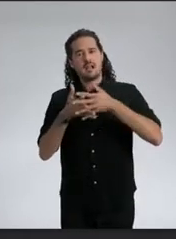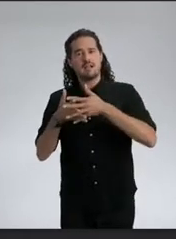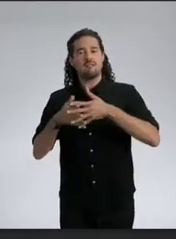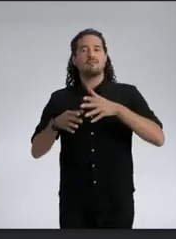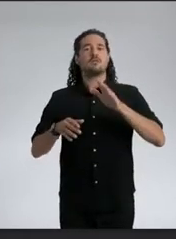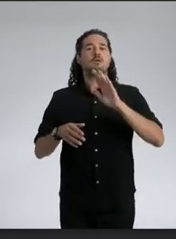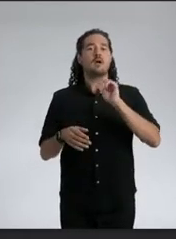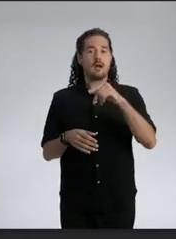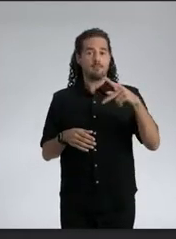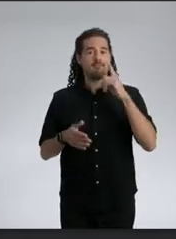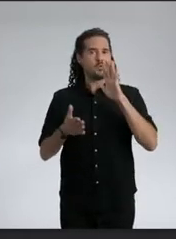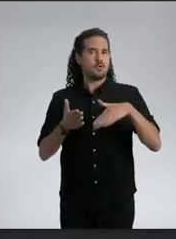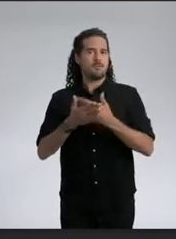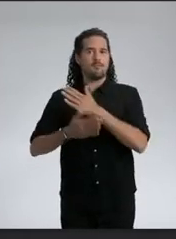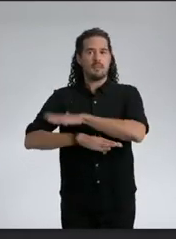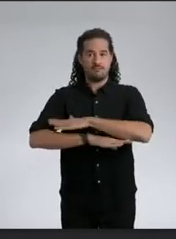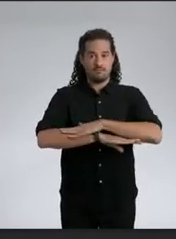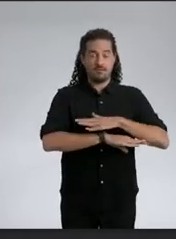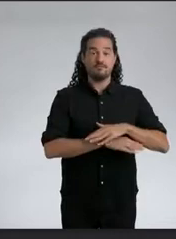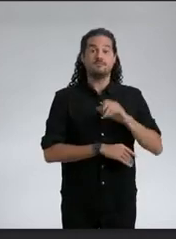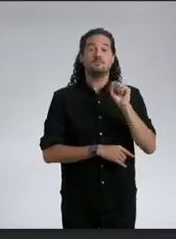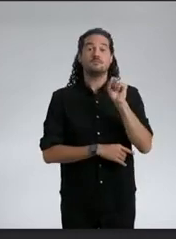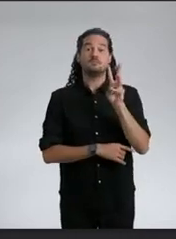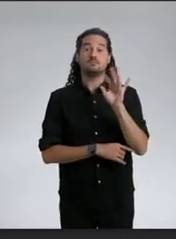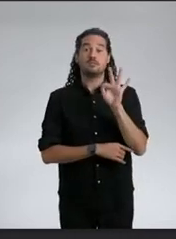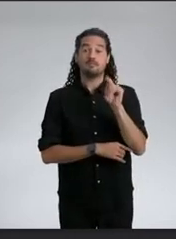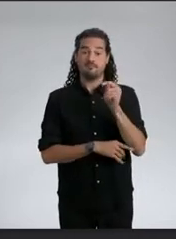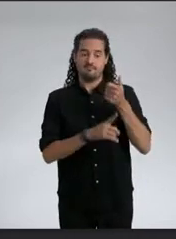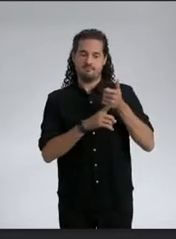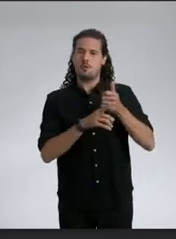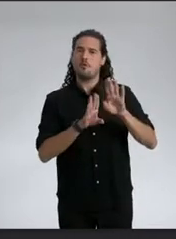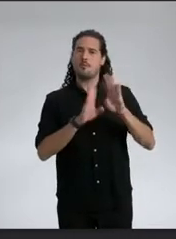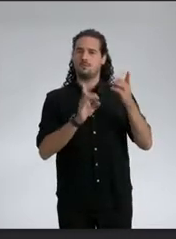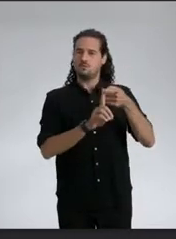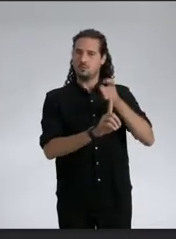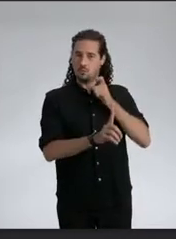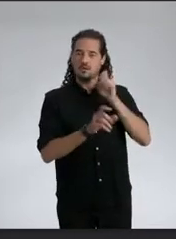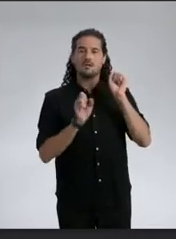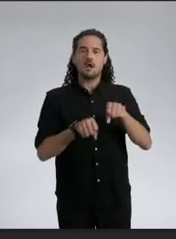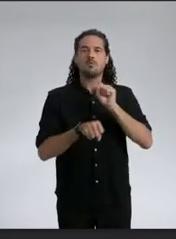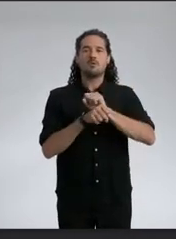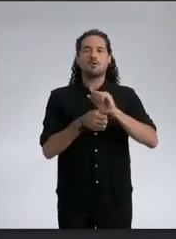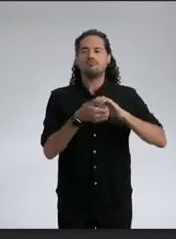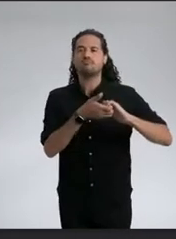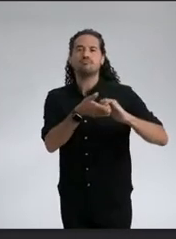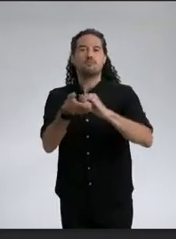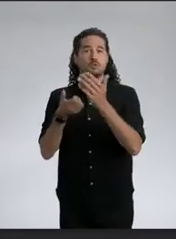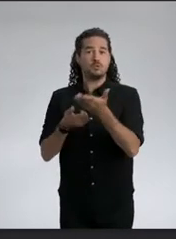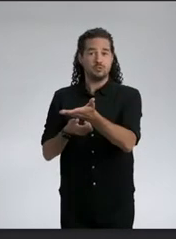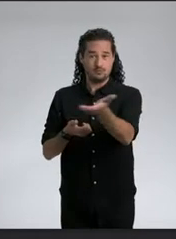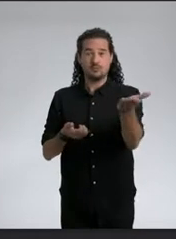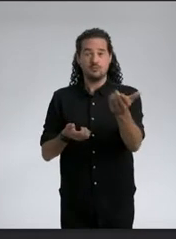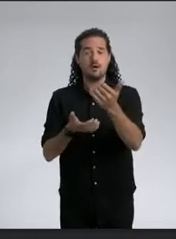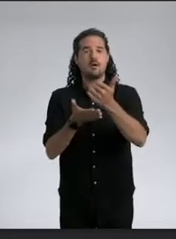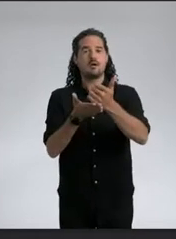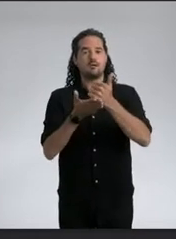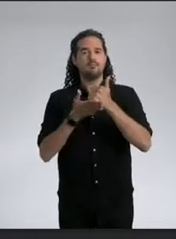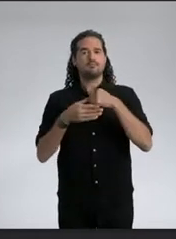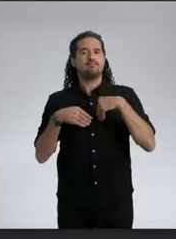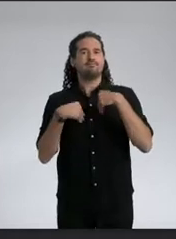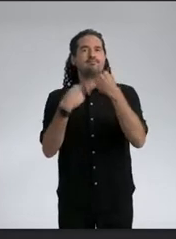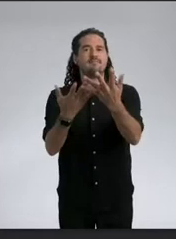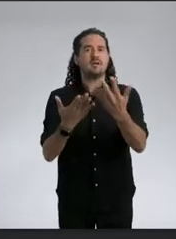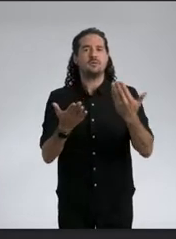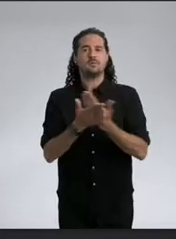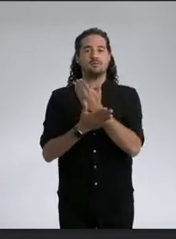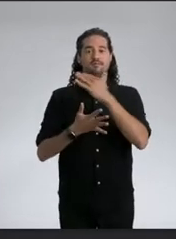because Swift itself is open source, we've been able to work together with many of you to deliver tons of new features and capabilities